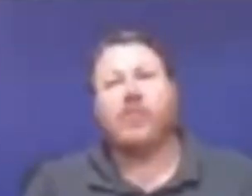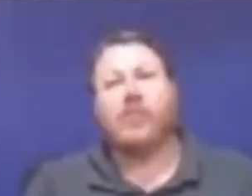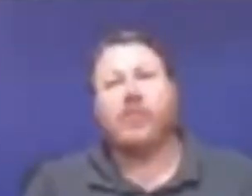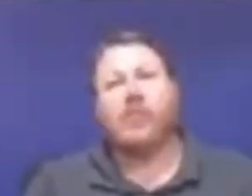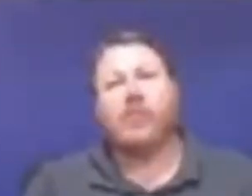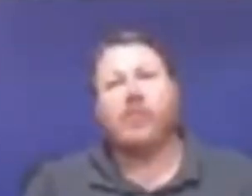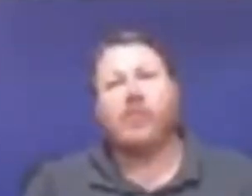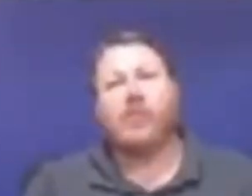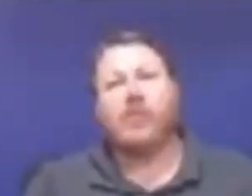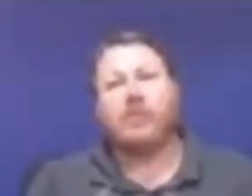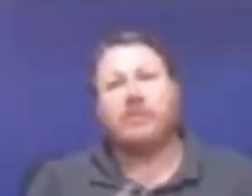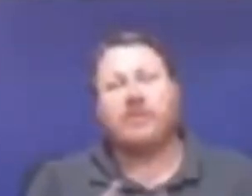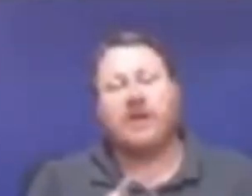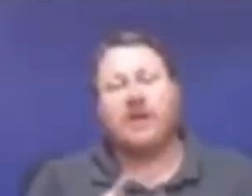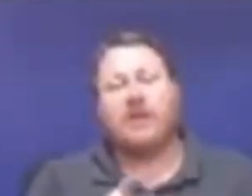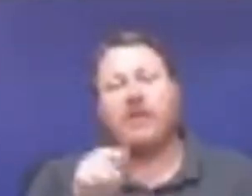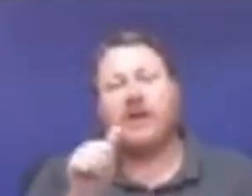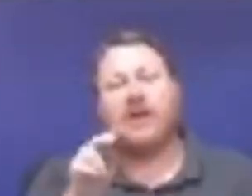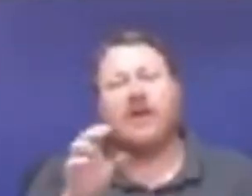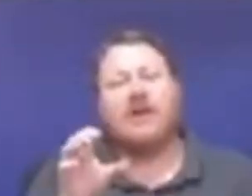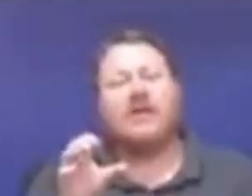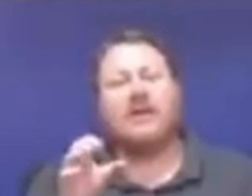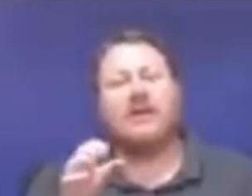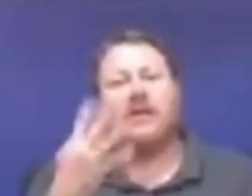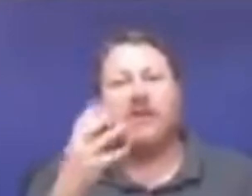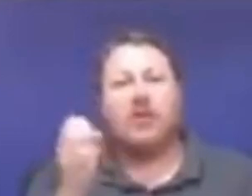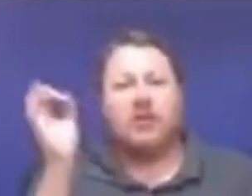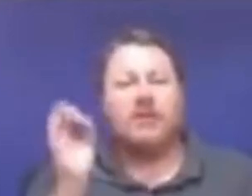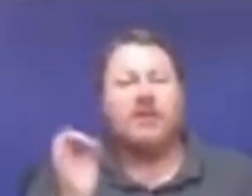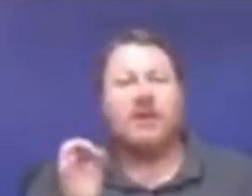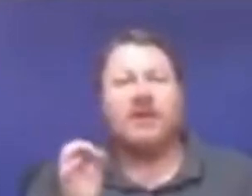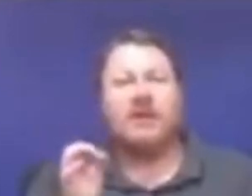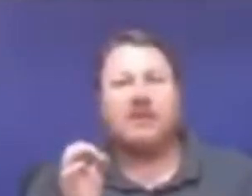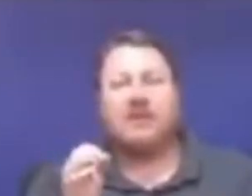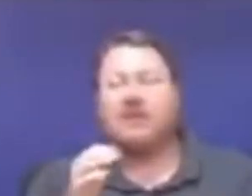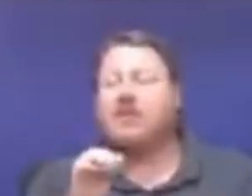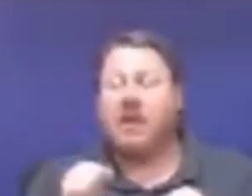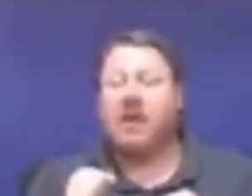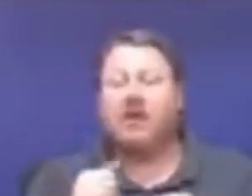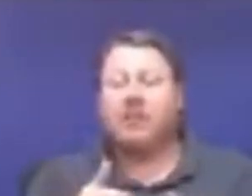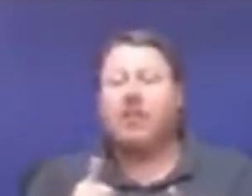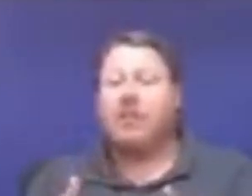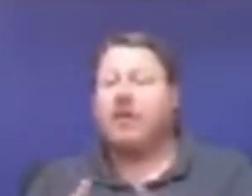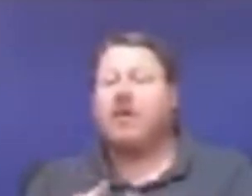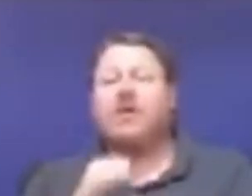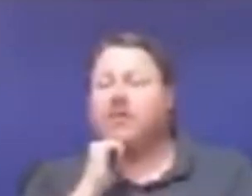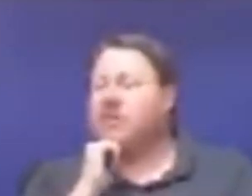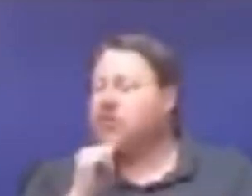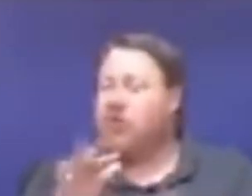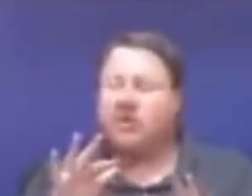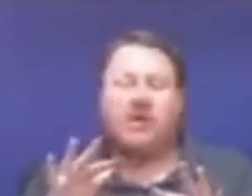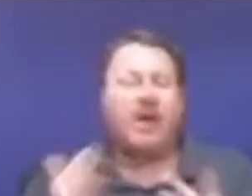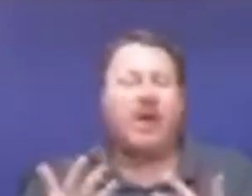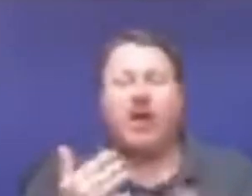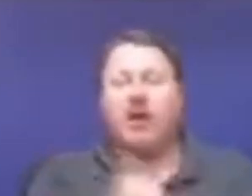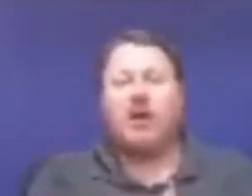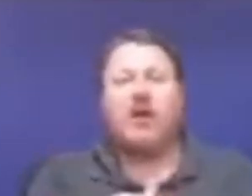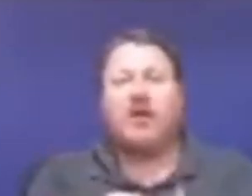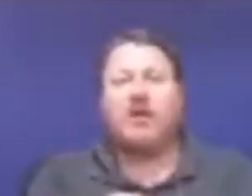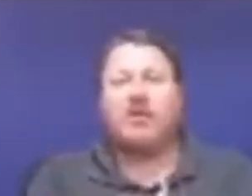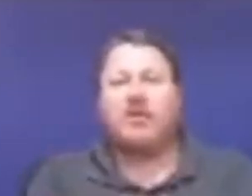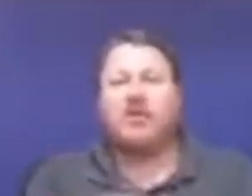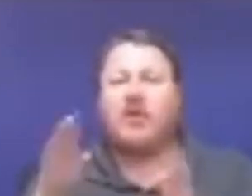Even as the ANC, we might have gotten 40%. Yes, it's a setback, but we are not going to allow our country to